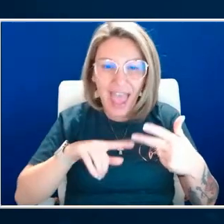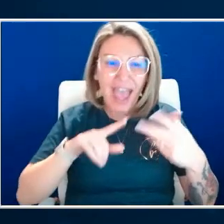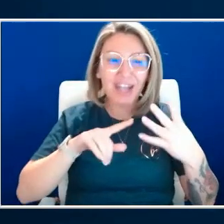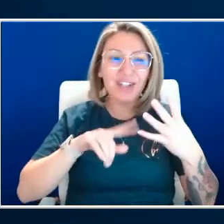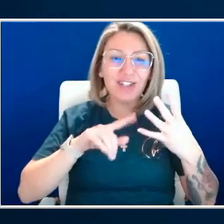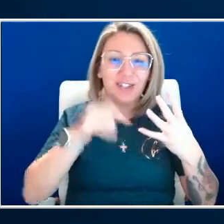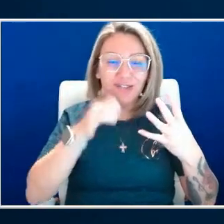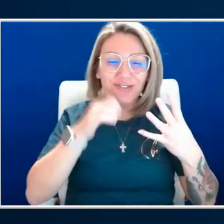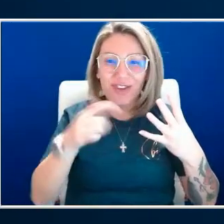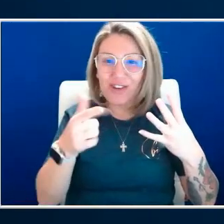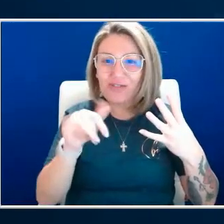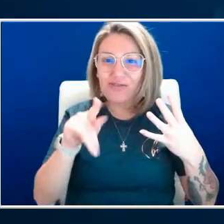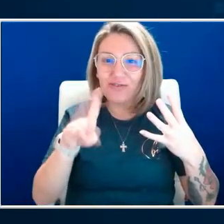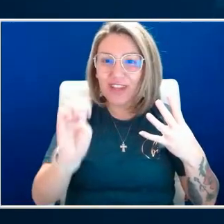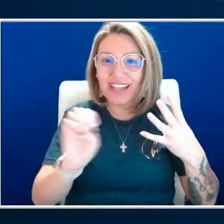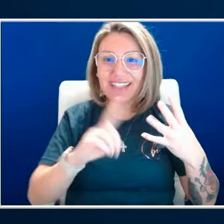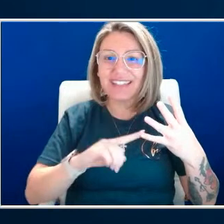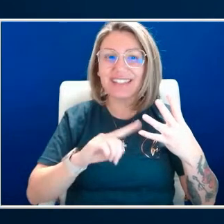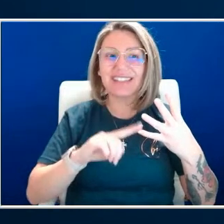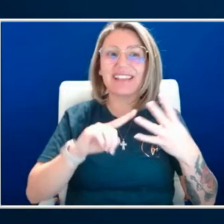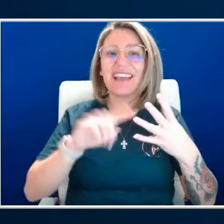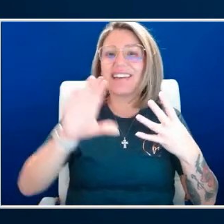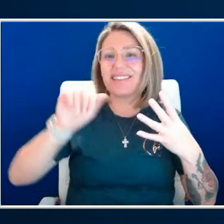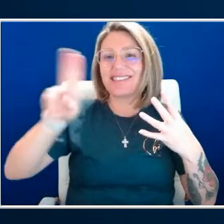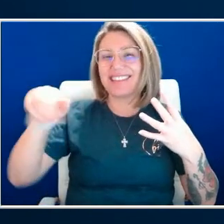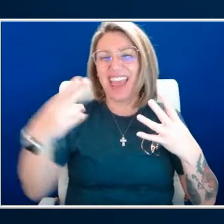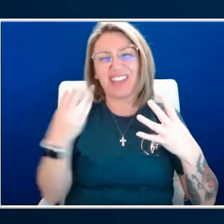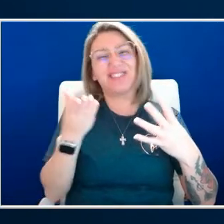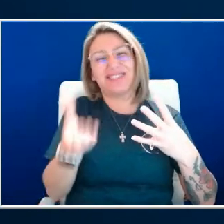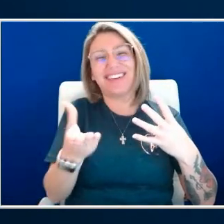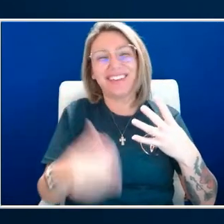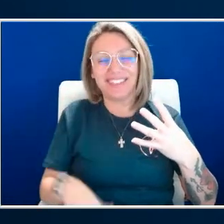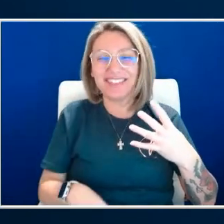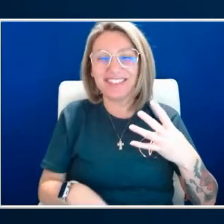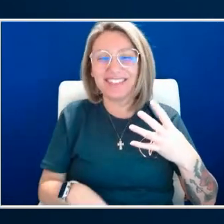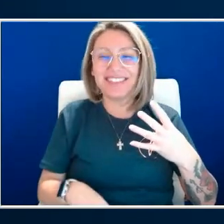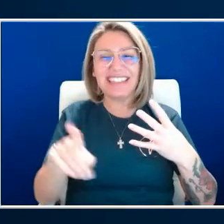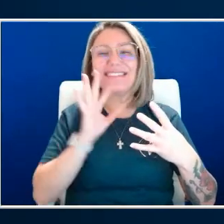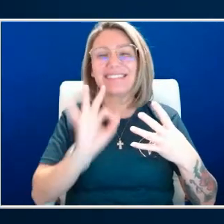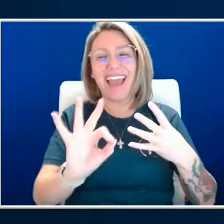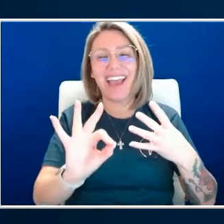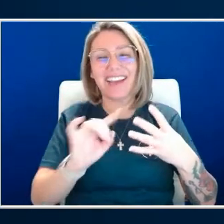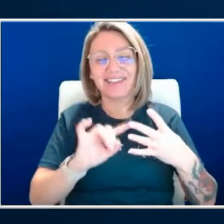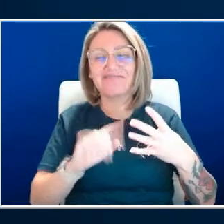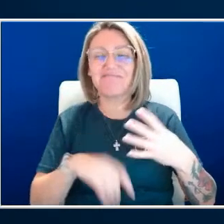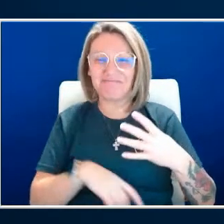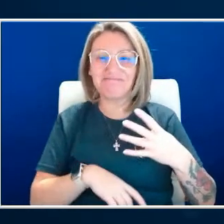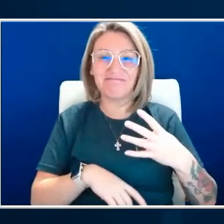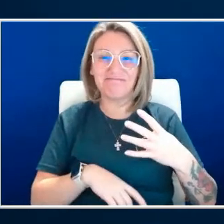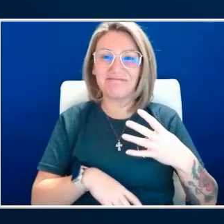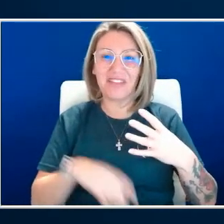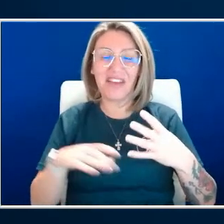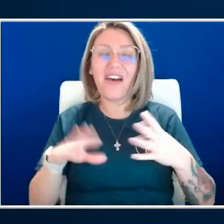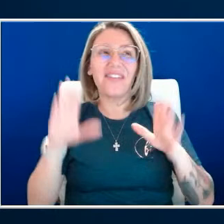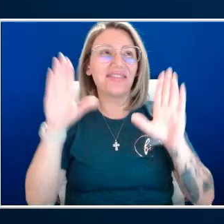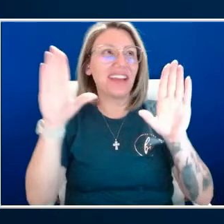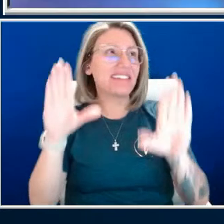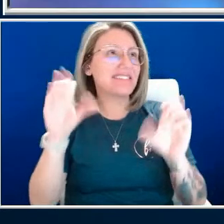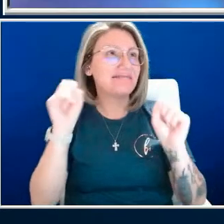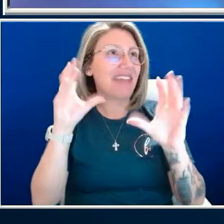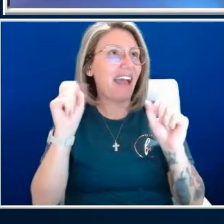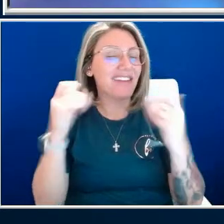Gracie. She's 4, and then Cash is, or there's Cash, and he's 9. Fantastic. You got a lot of life to live with